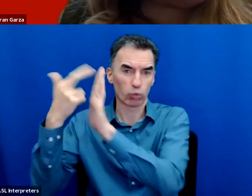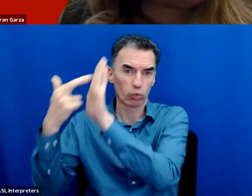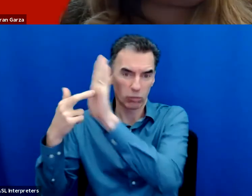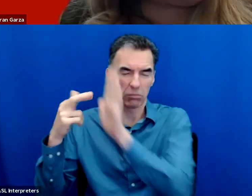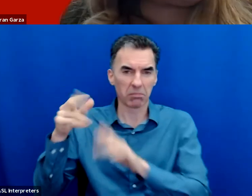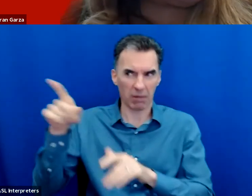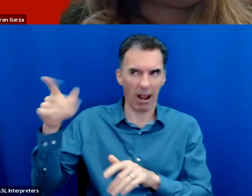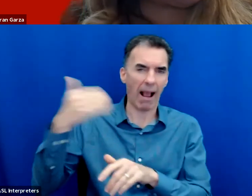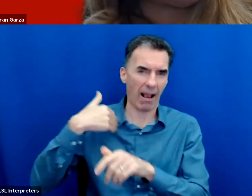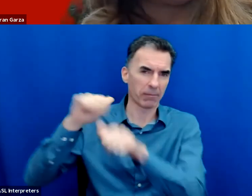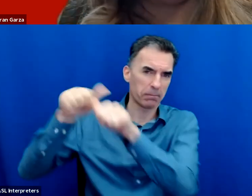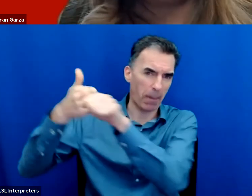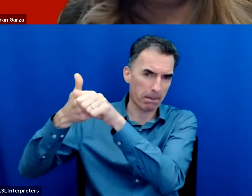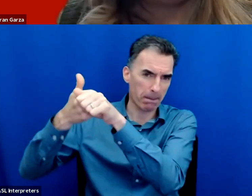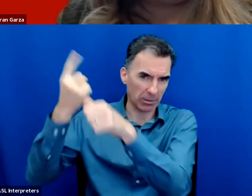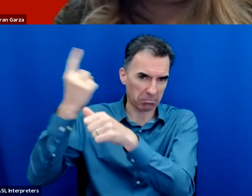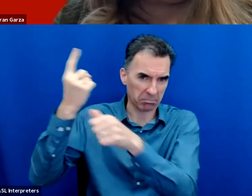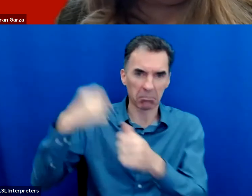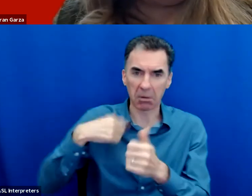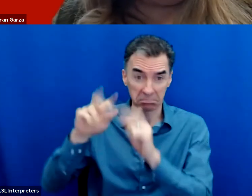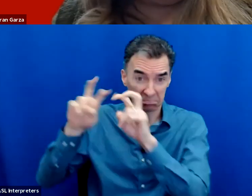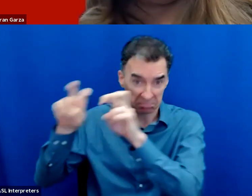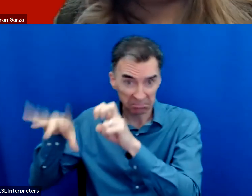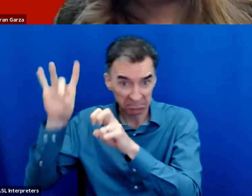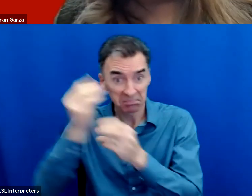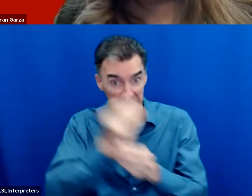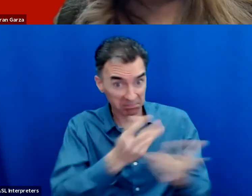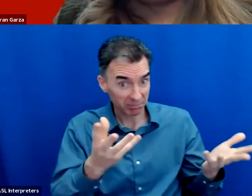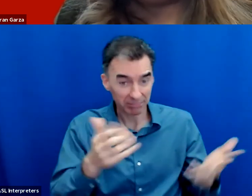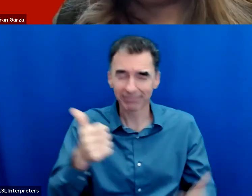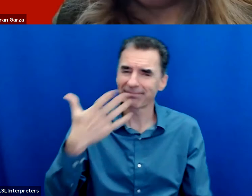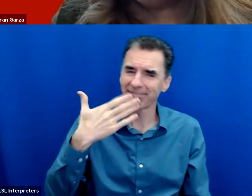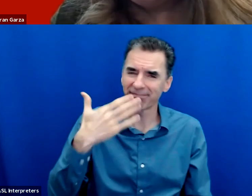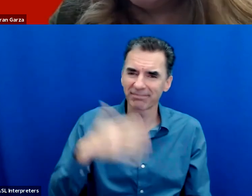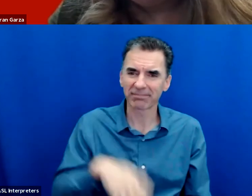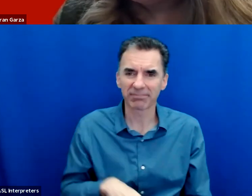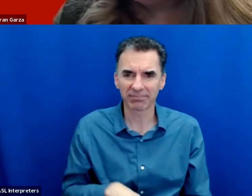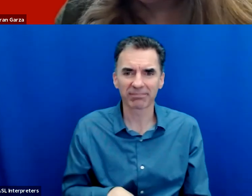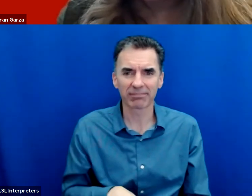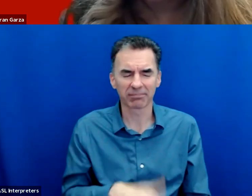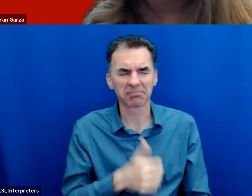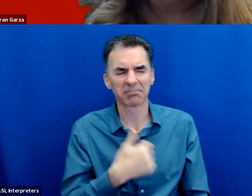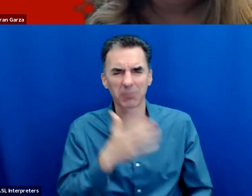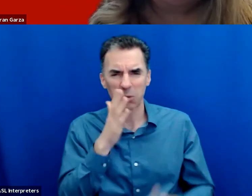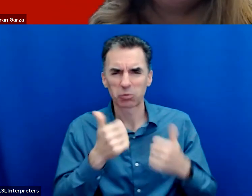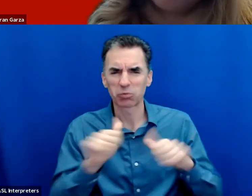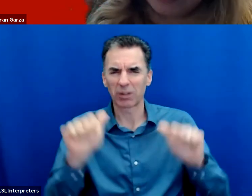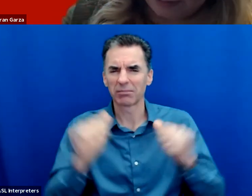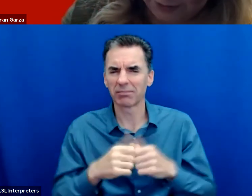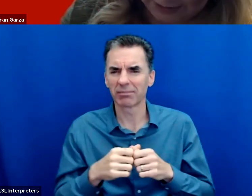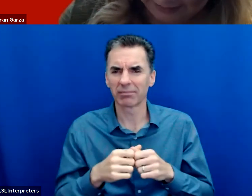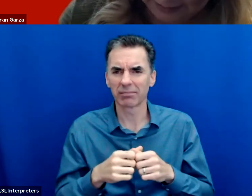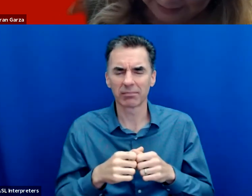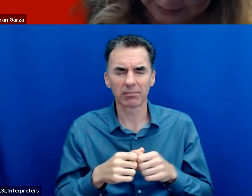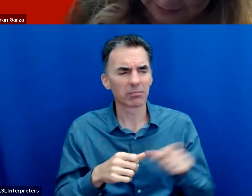definitely get something out. Thank you. Whether it's, yeah, I'll try to do it. Susie, is there any way